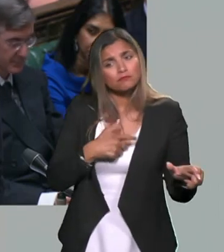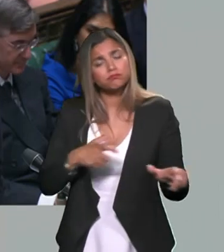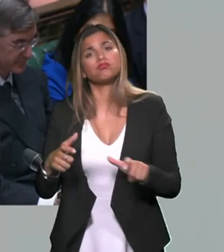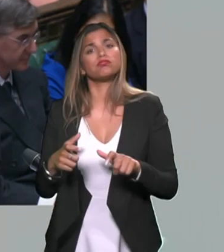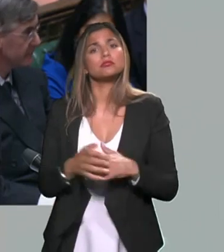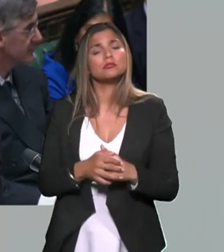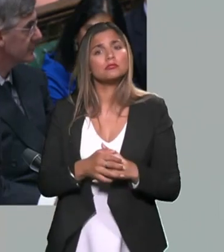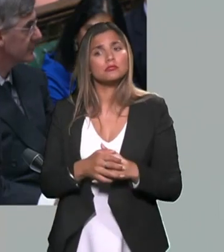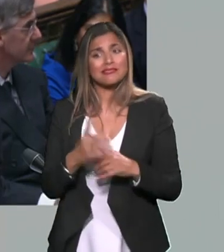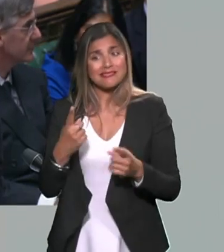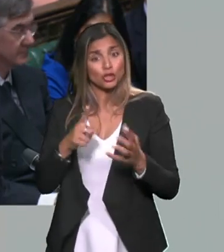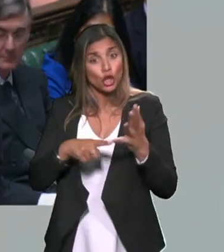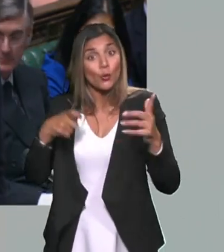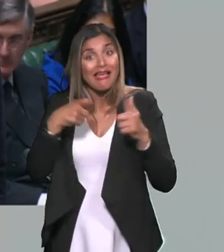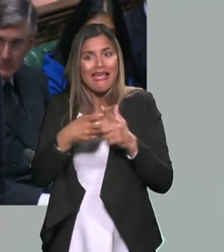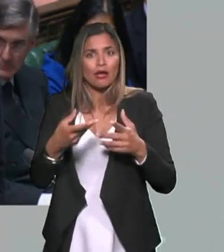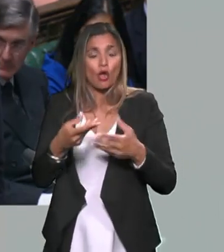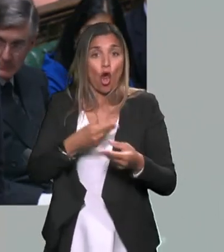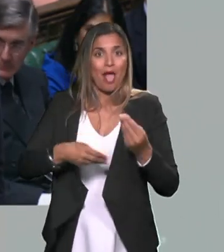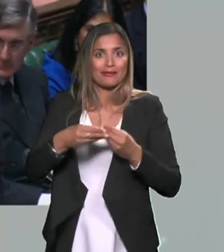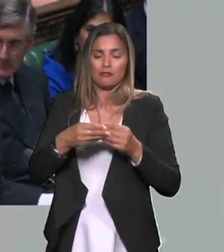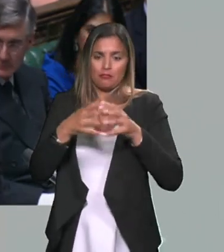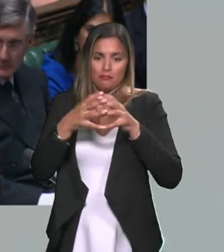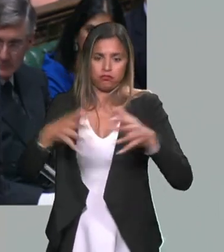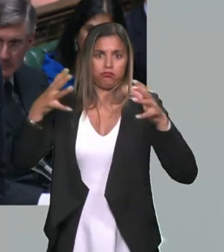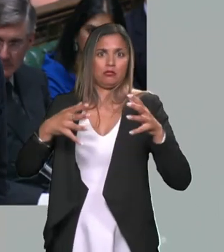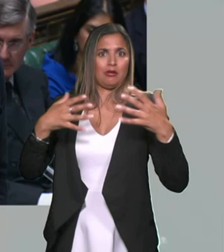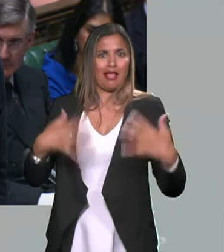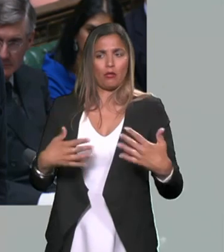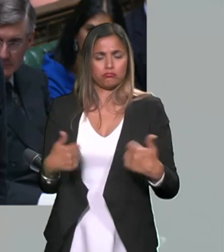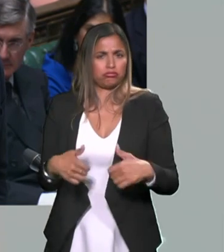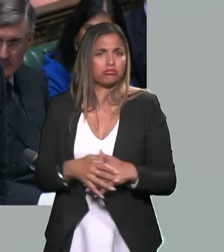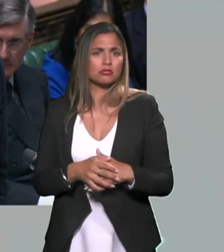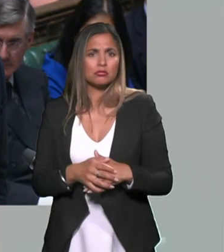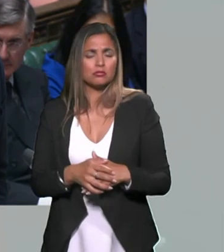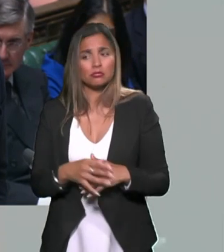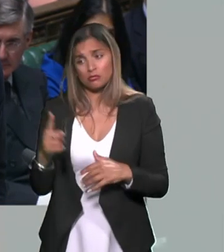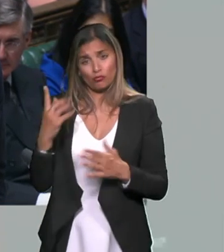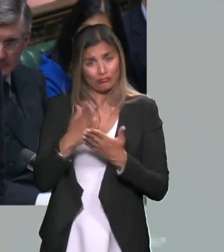the whole of the UK economy. And I think that the last thing the people of Scotland need now,